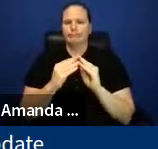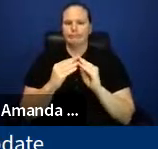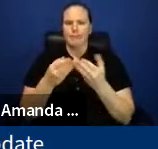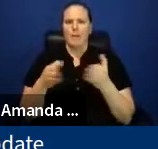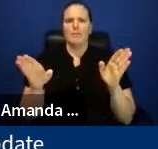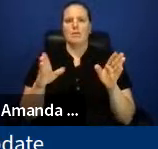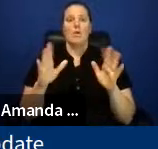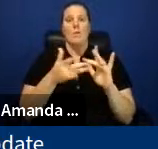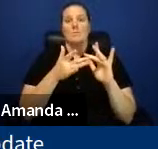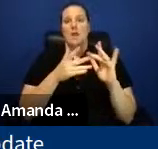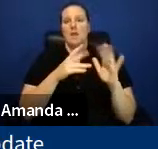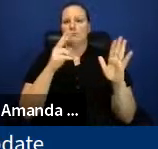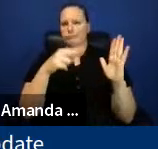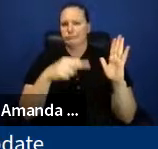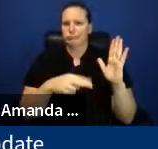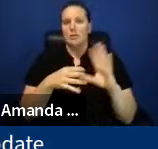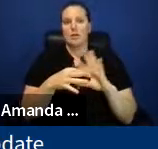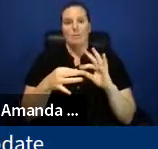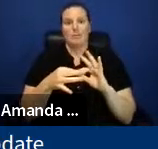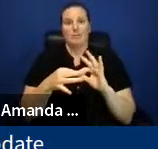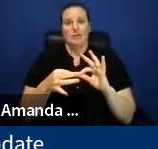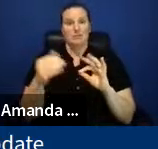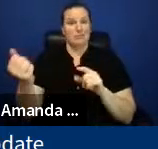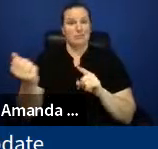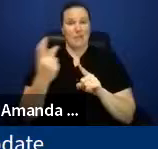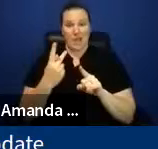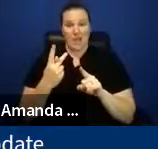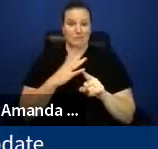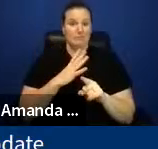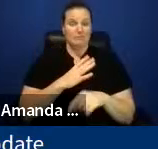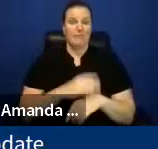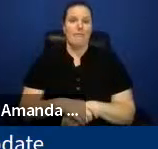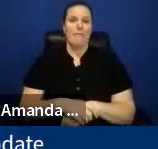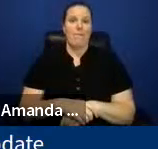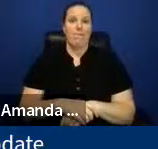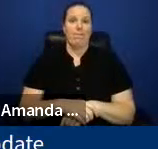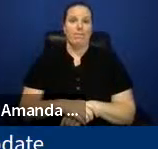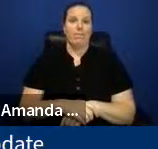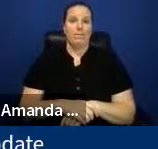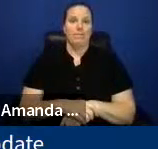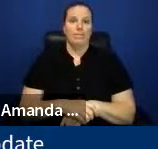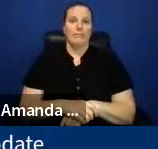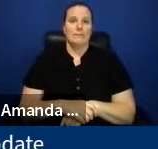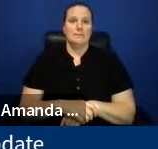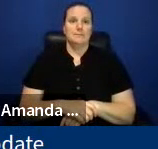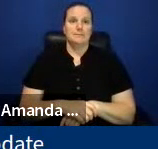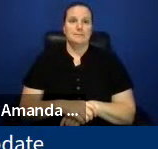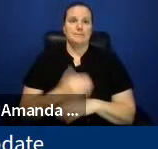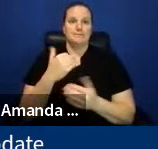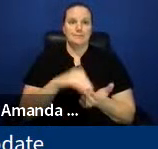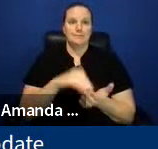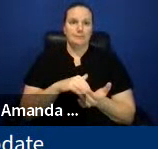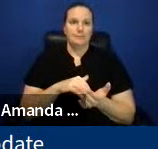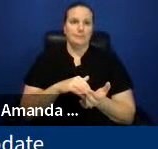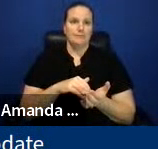our website and comment back to us. So once again, this is